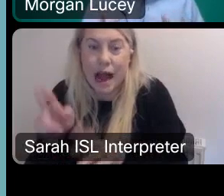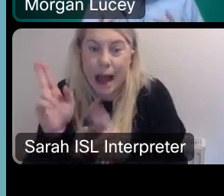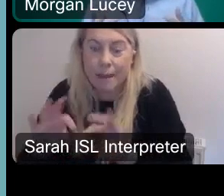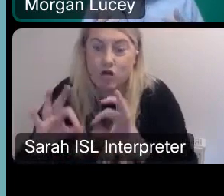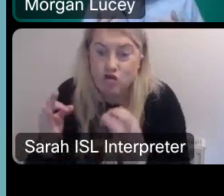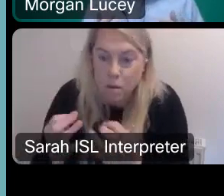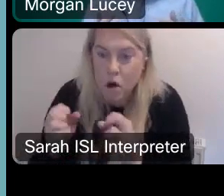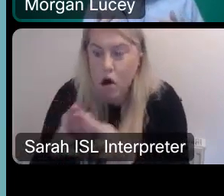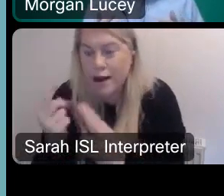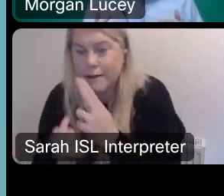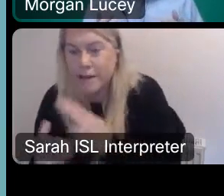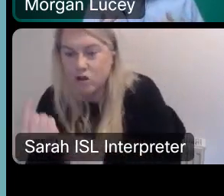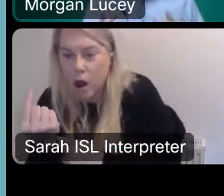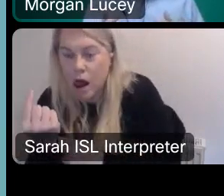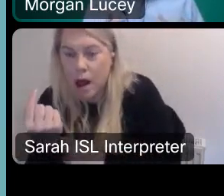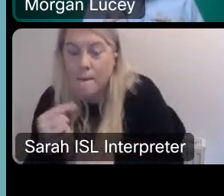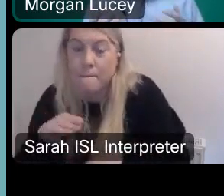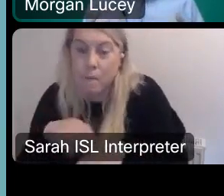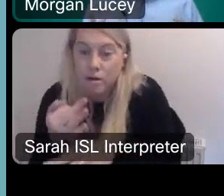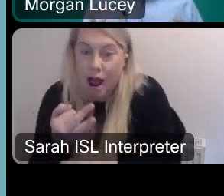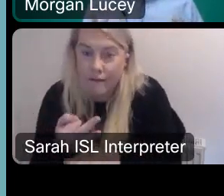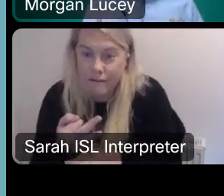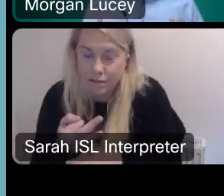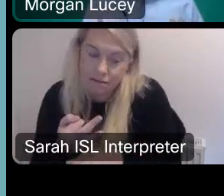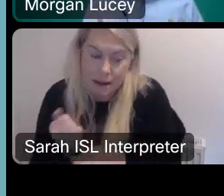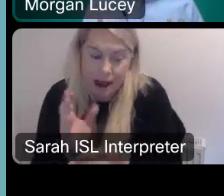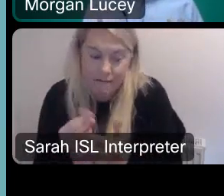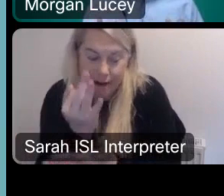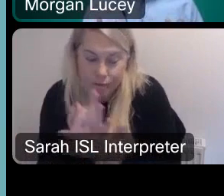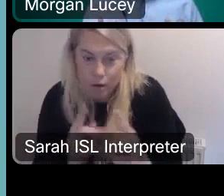Most typically, people will, you know, there's a number of staff that have